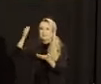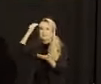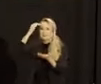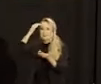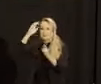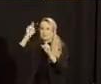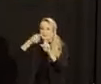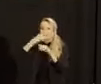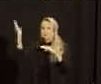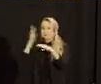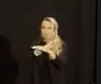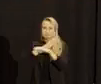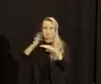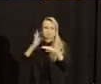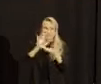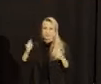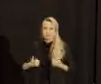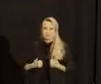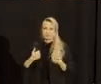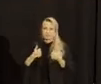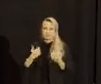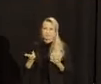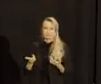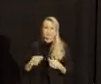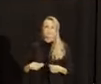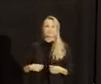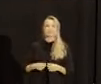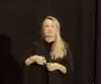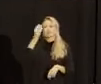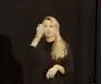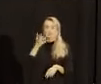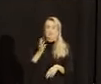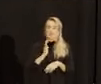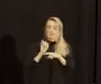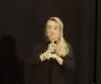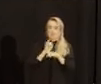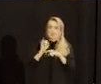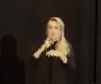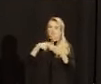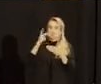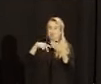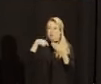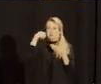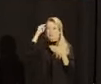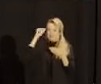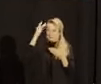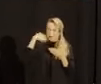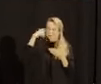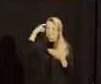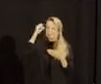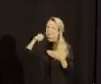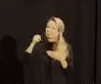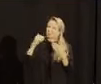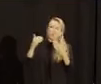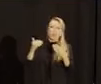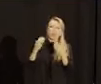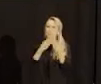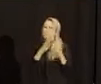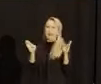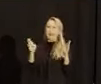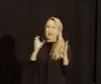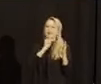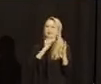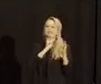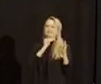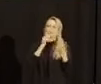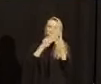age. With our internship program, we not only place students and recent grads with disabilities